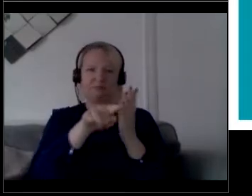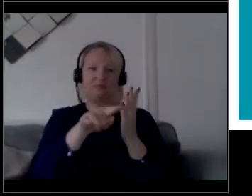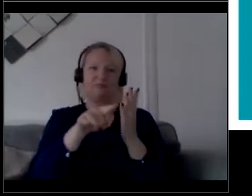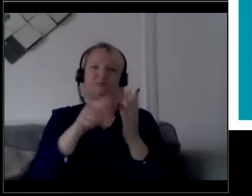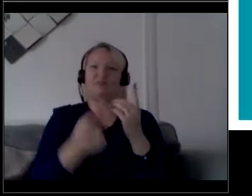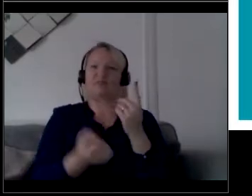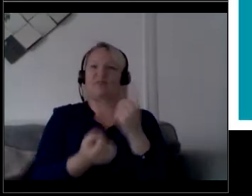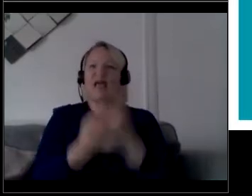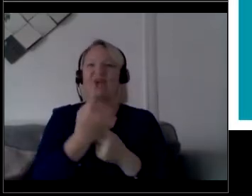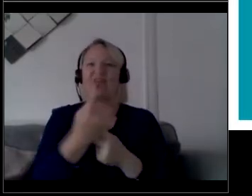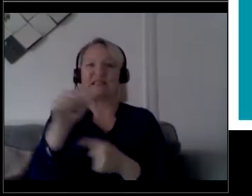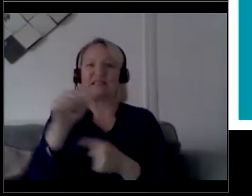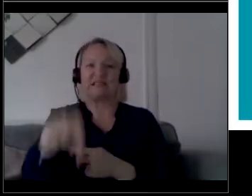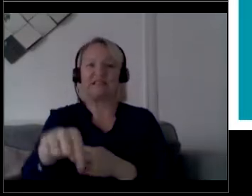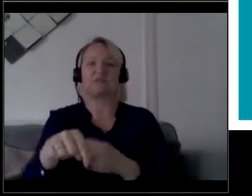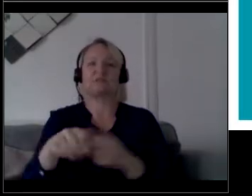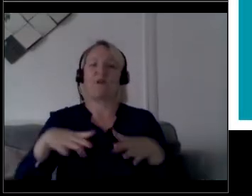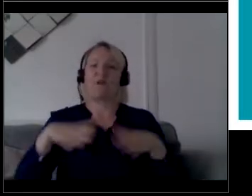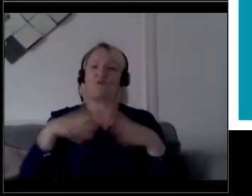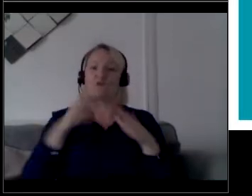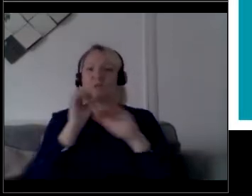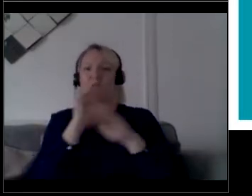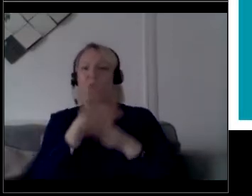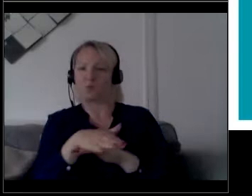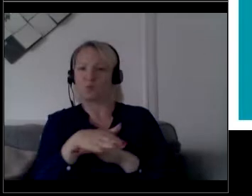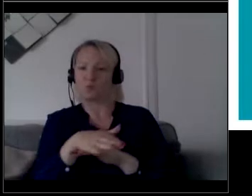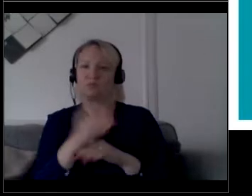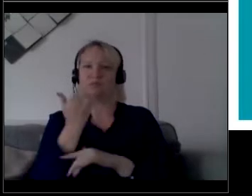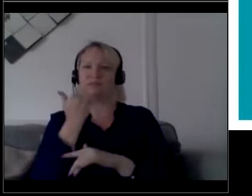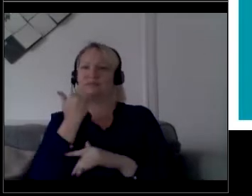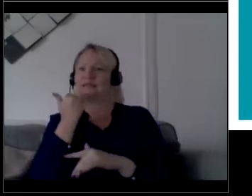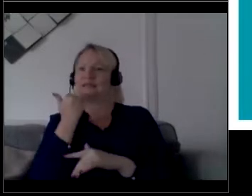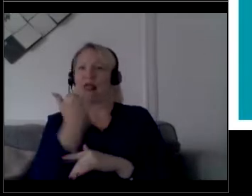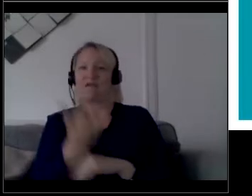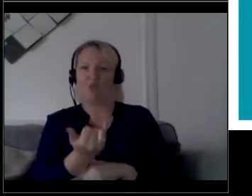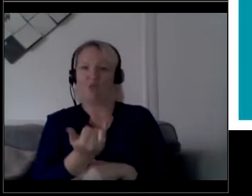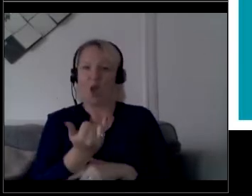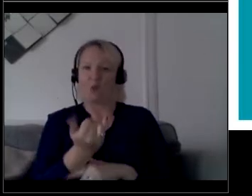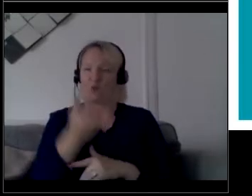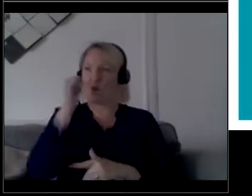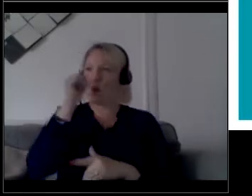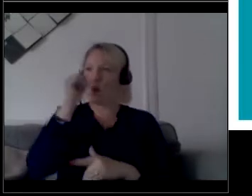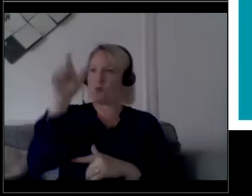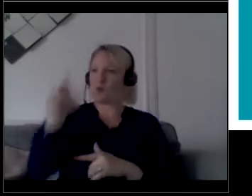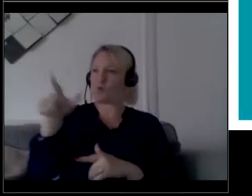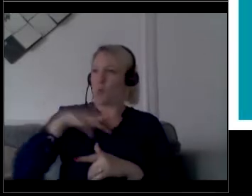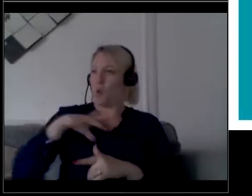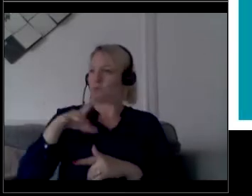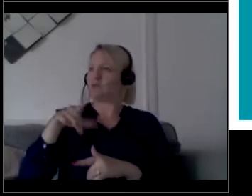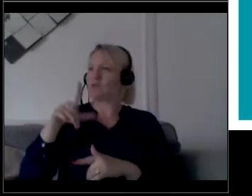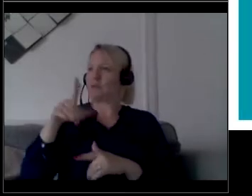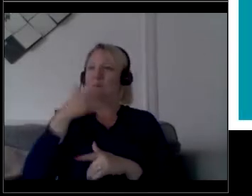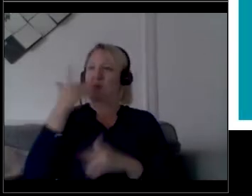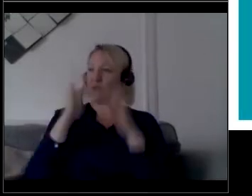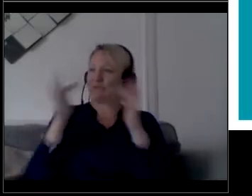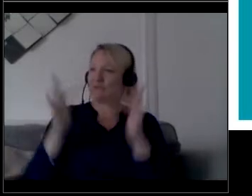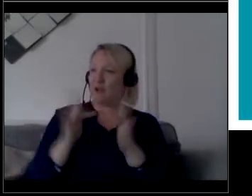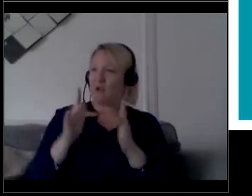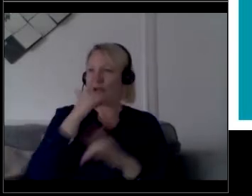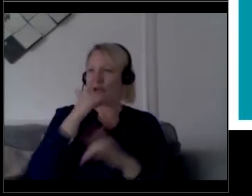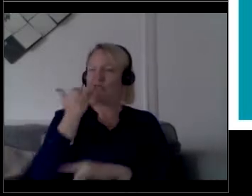anyone who doesn't have internet access, they're also able simply just to give us a call on